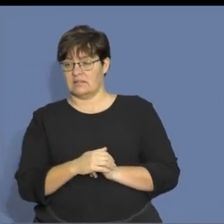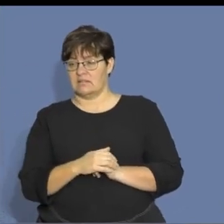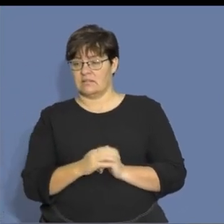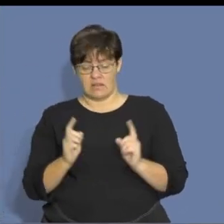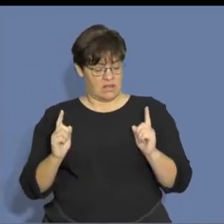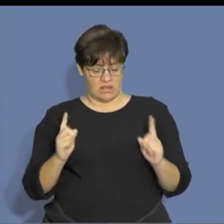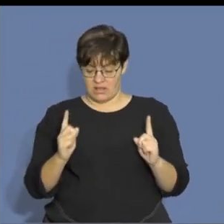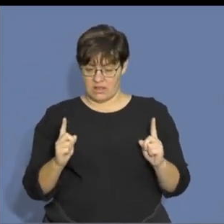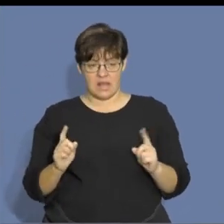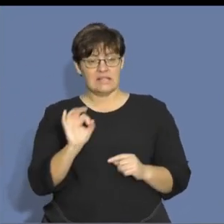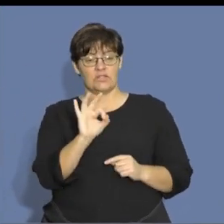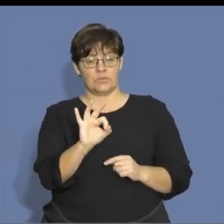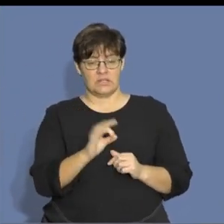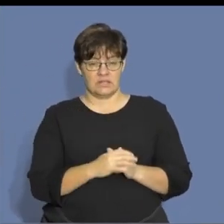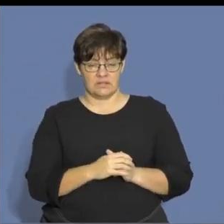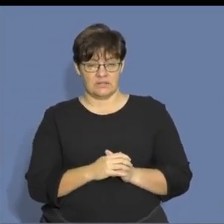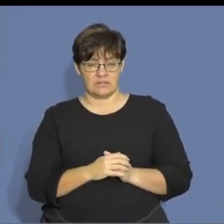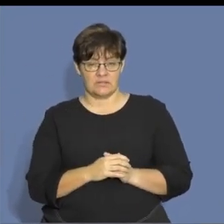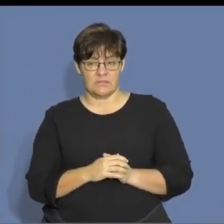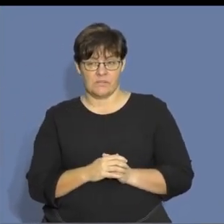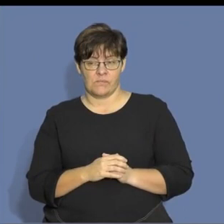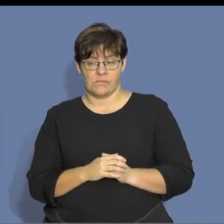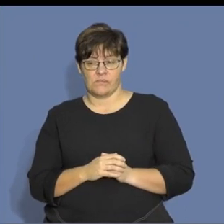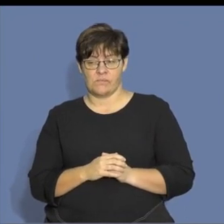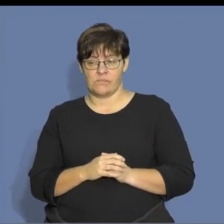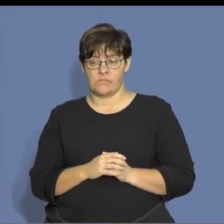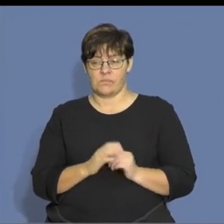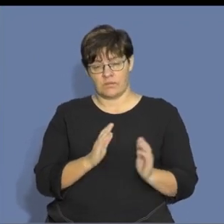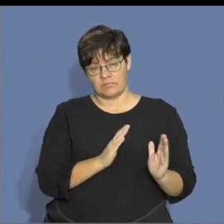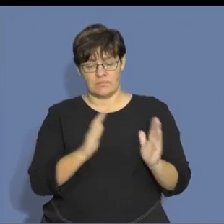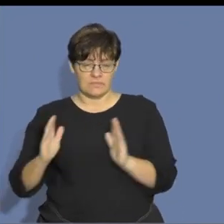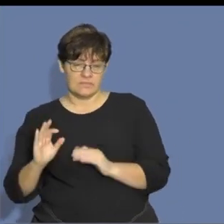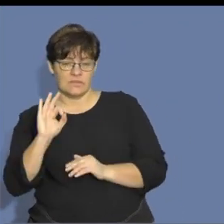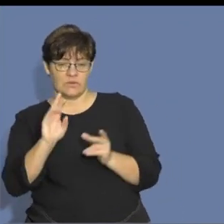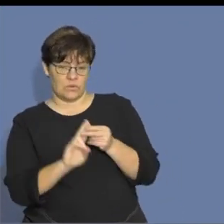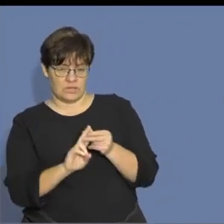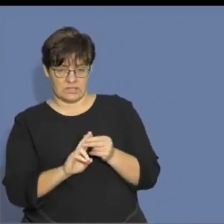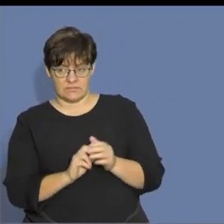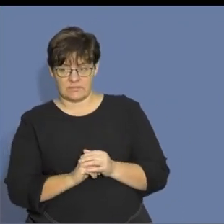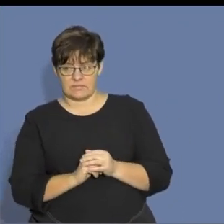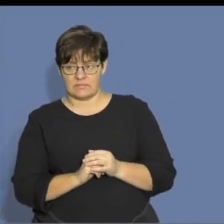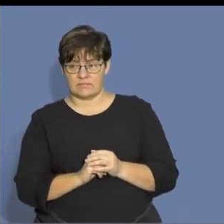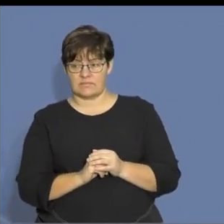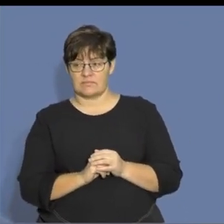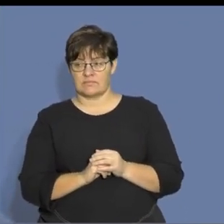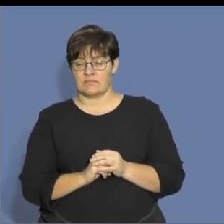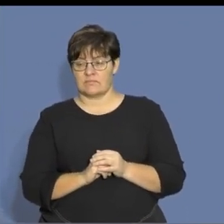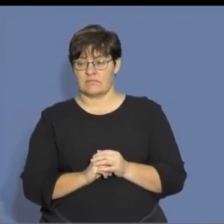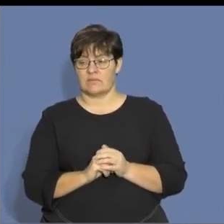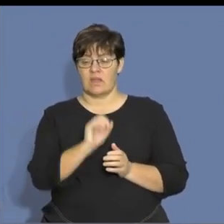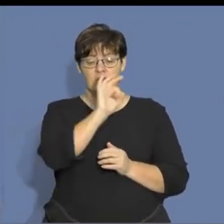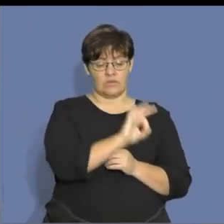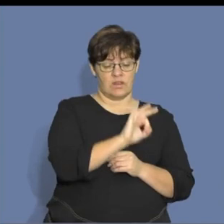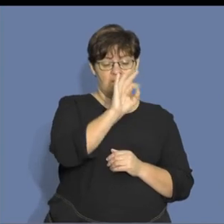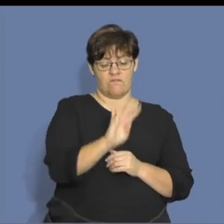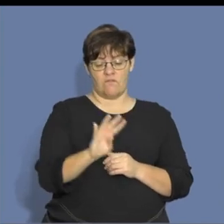everybody see that distance there is 3 units? I've just moved 3 units to the right. There's 3, there's 4, there's 5, and